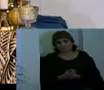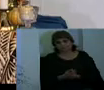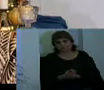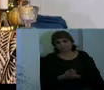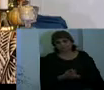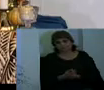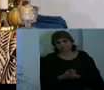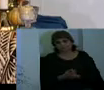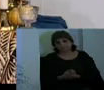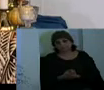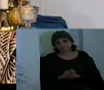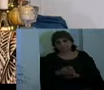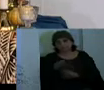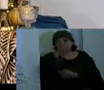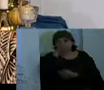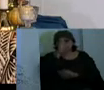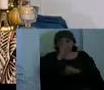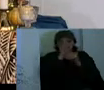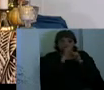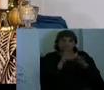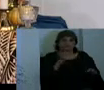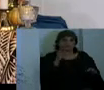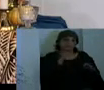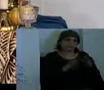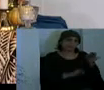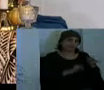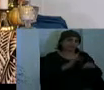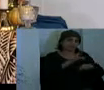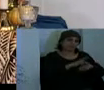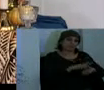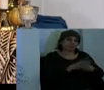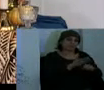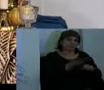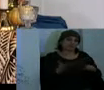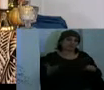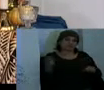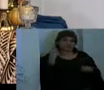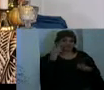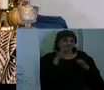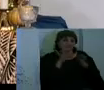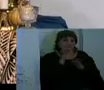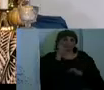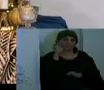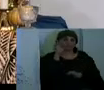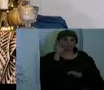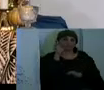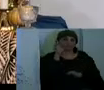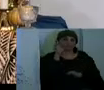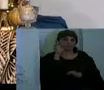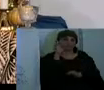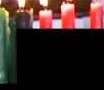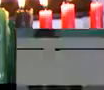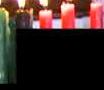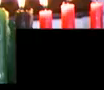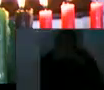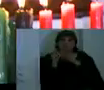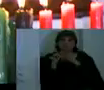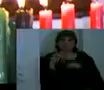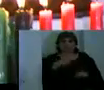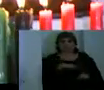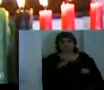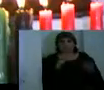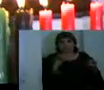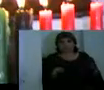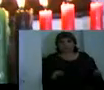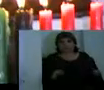God incarnate, bless these simple earthly things for our spiritual nourishment, that we may